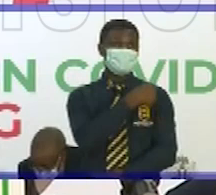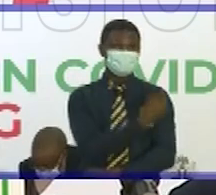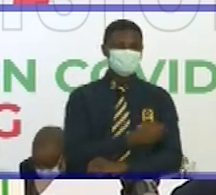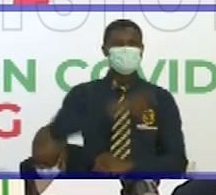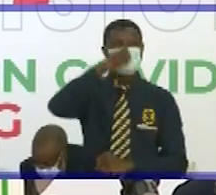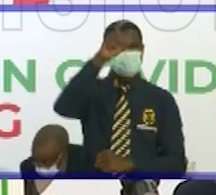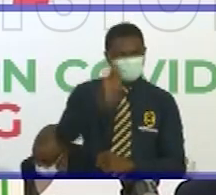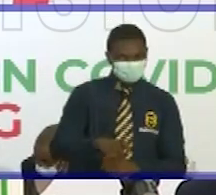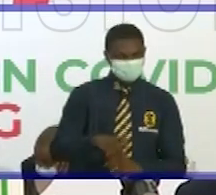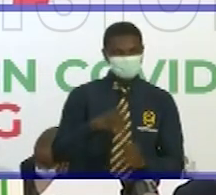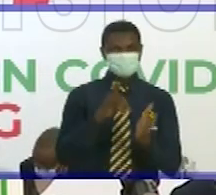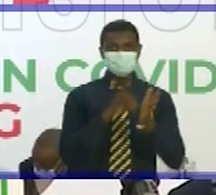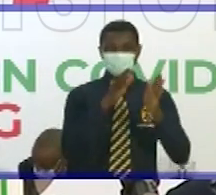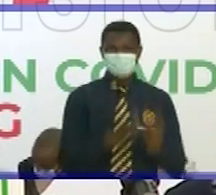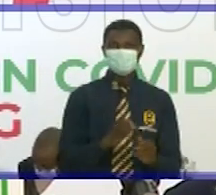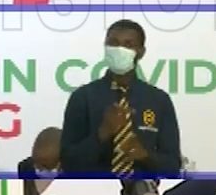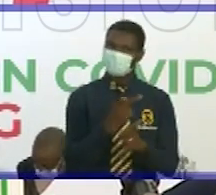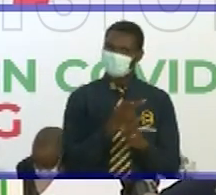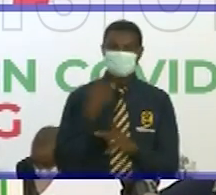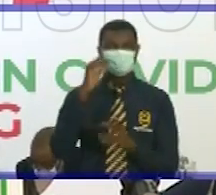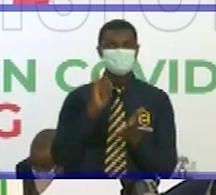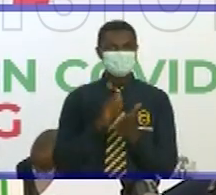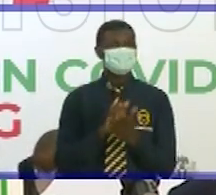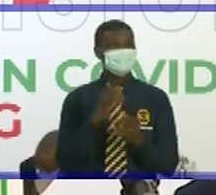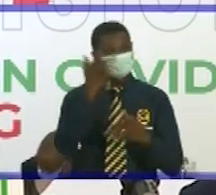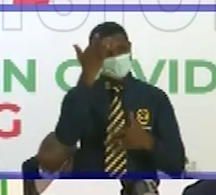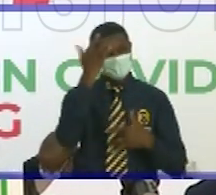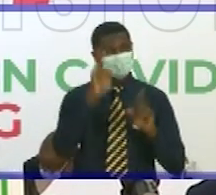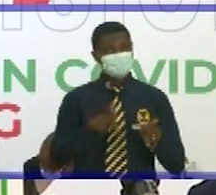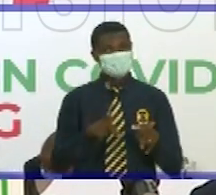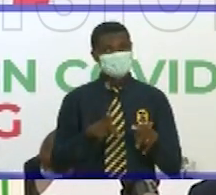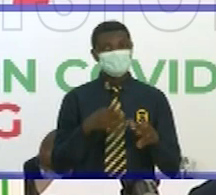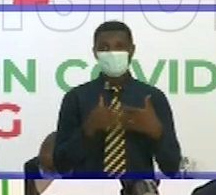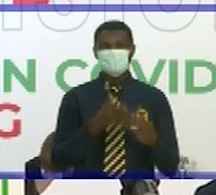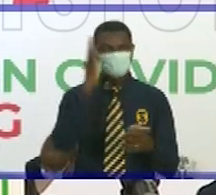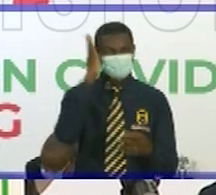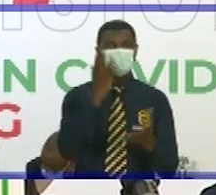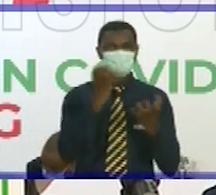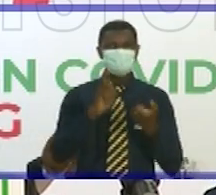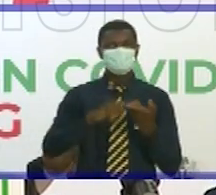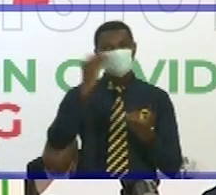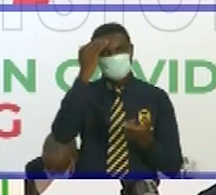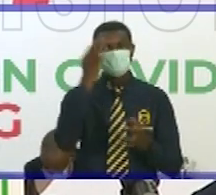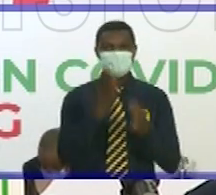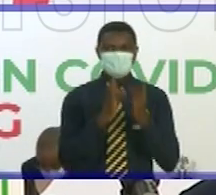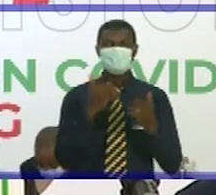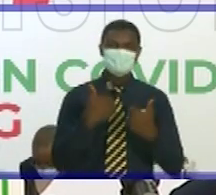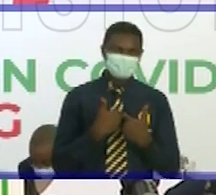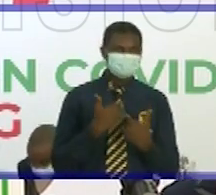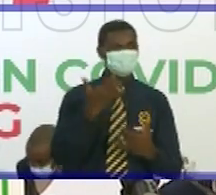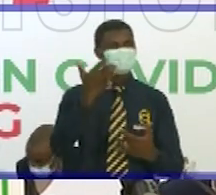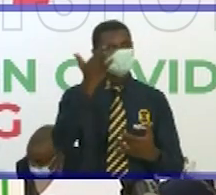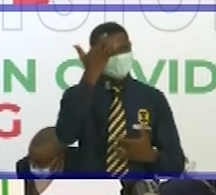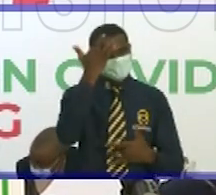dokita to ma toju alaisan yen a fe mo wi pe se ko ni arun